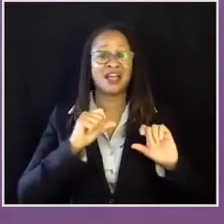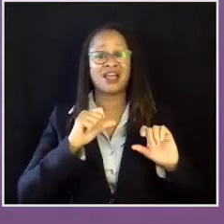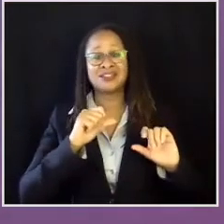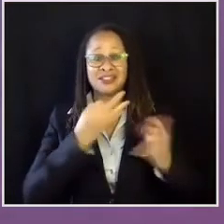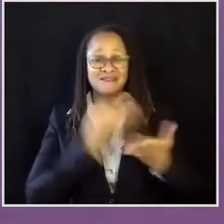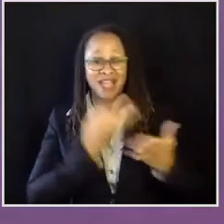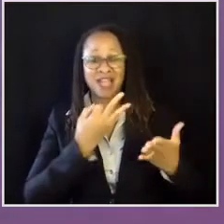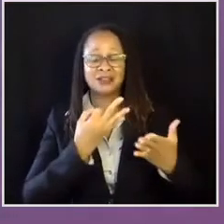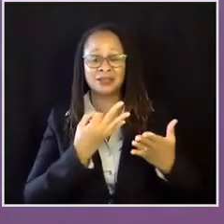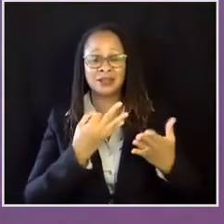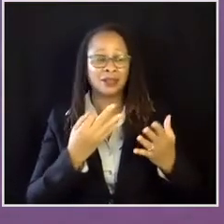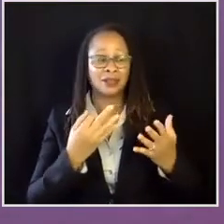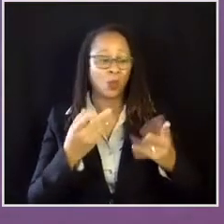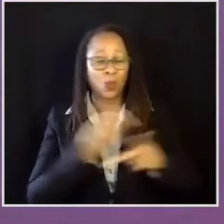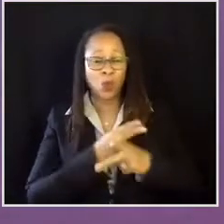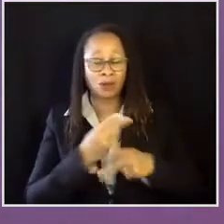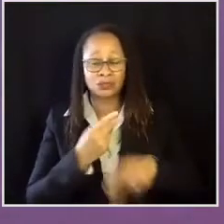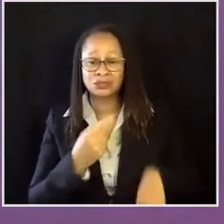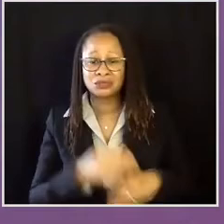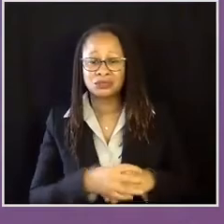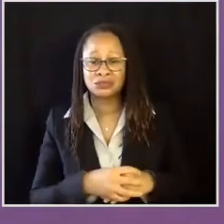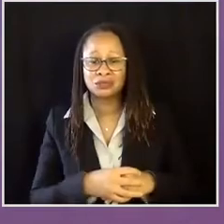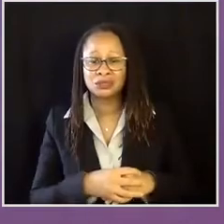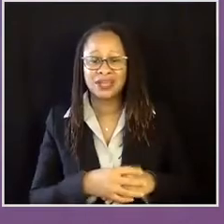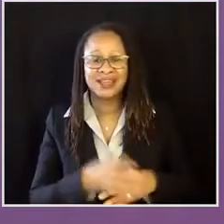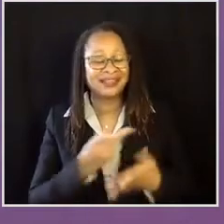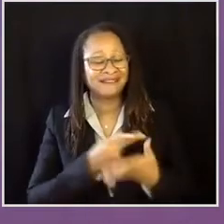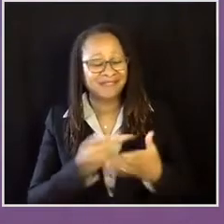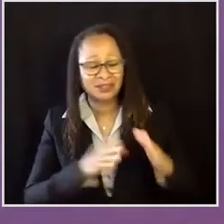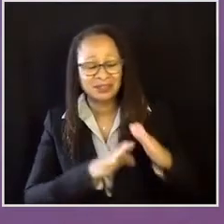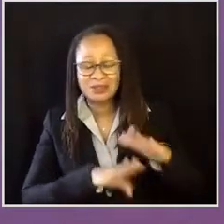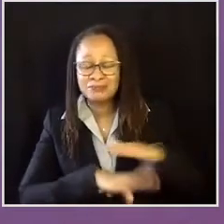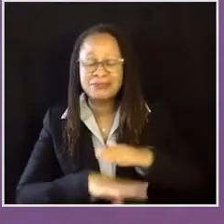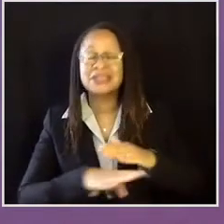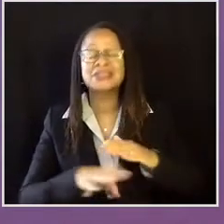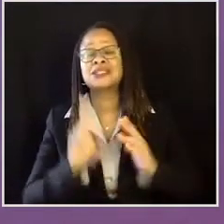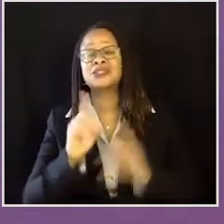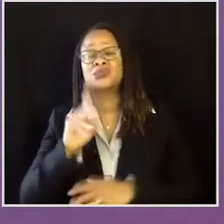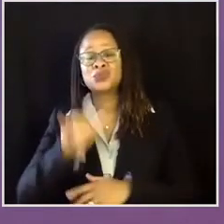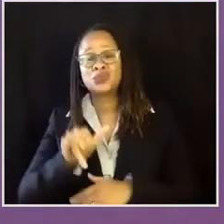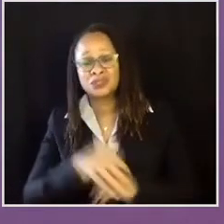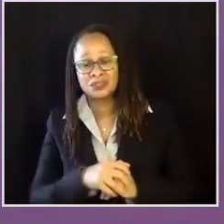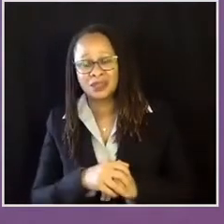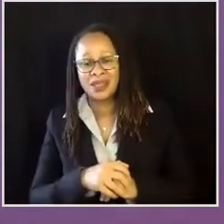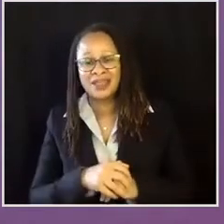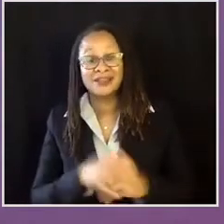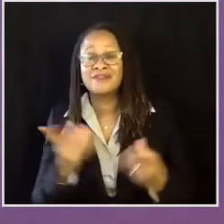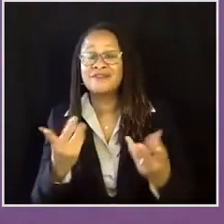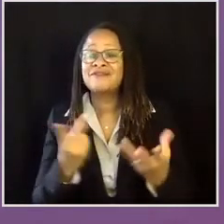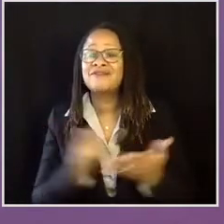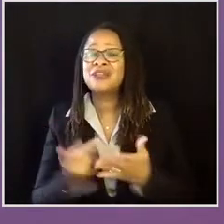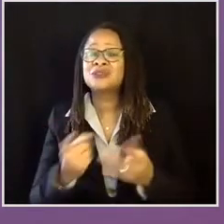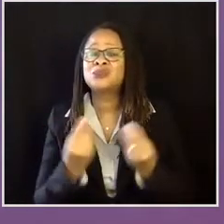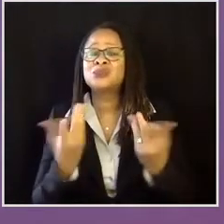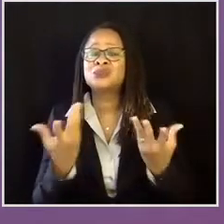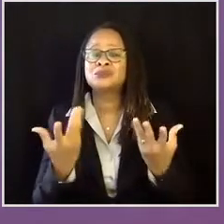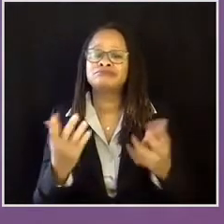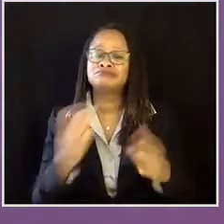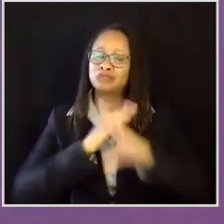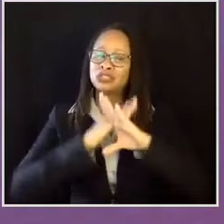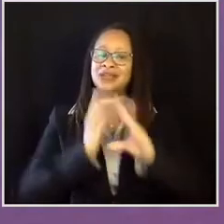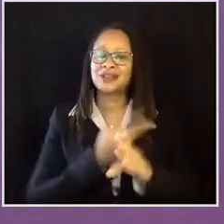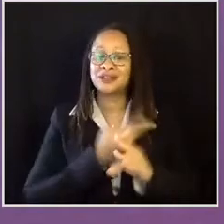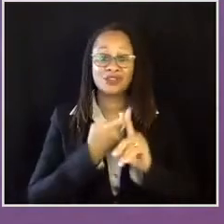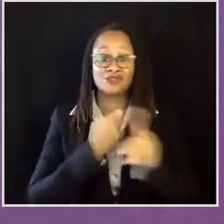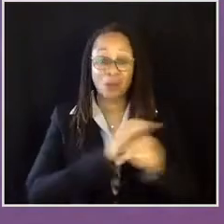again, he fails the most basic duty to a nation. He fails to protect us from the pandemic,